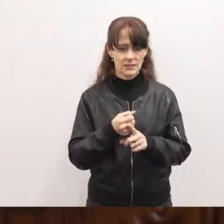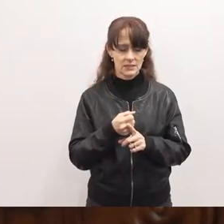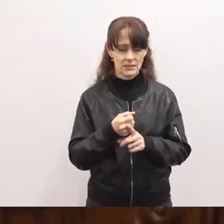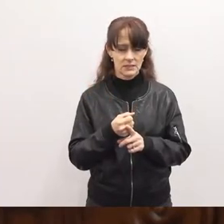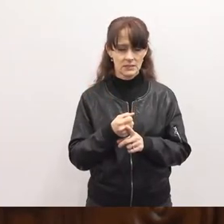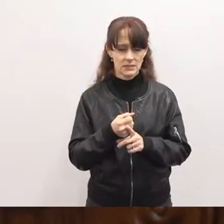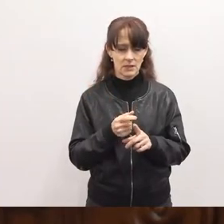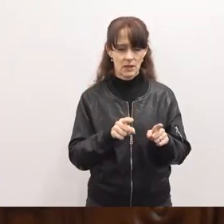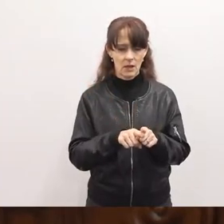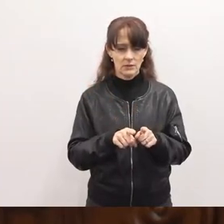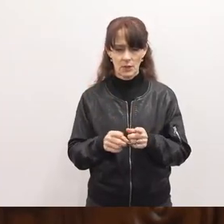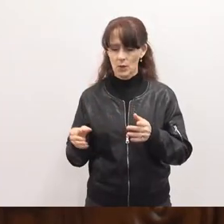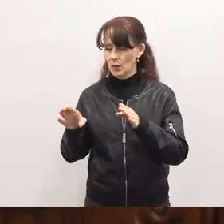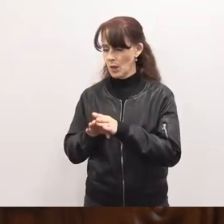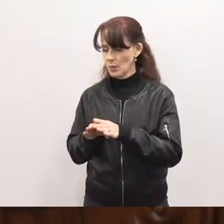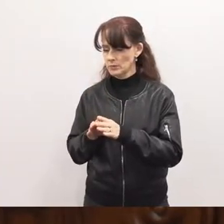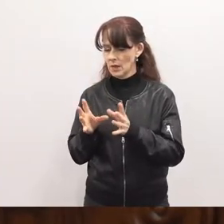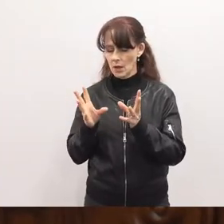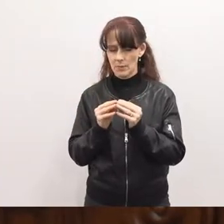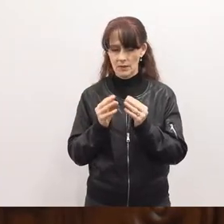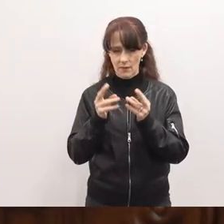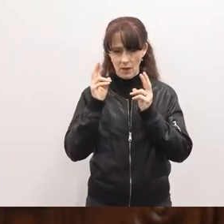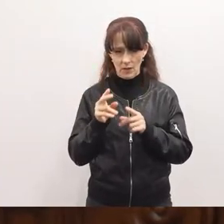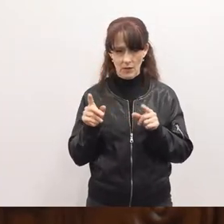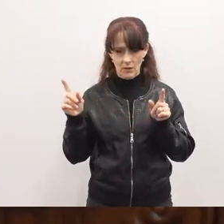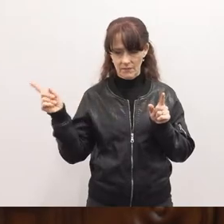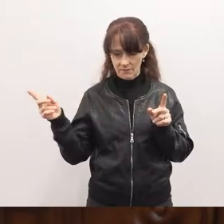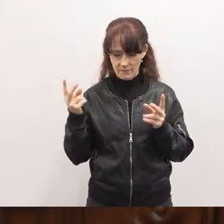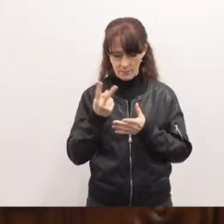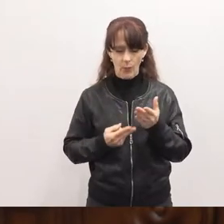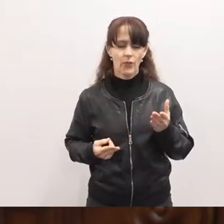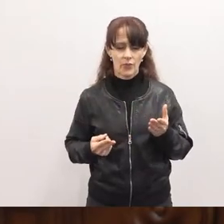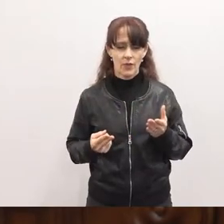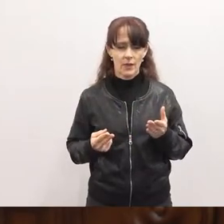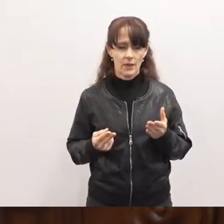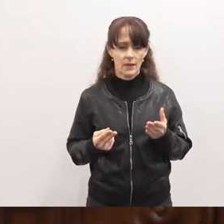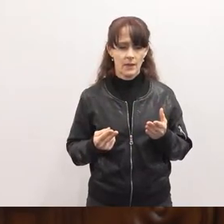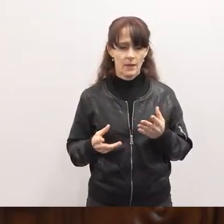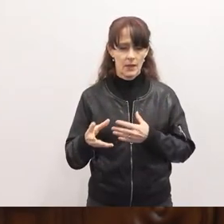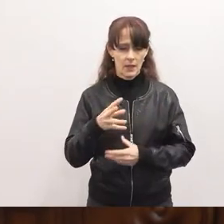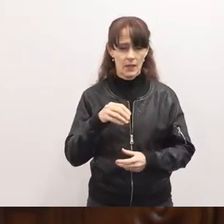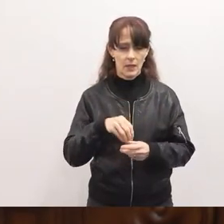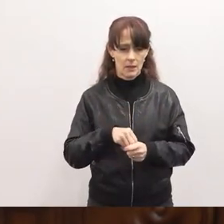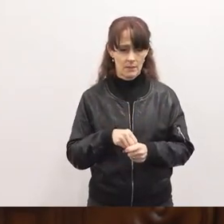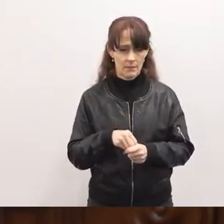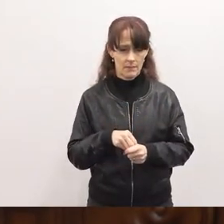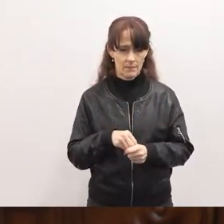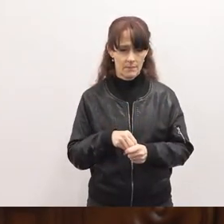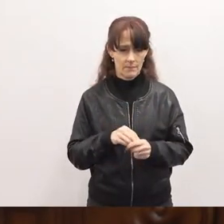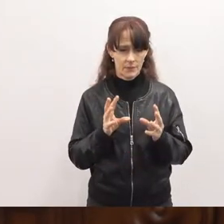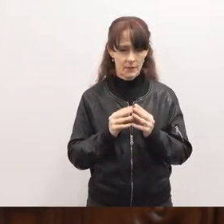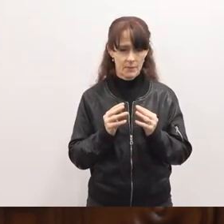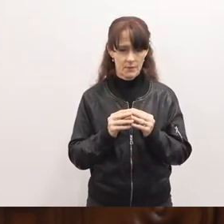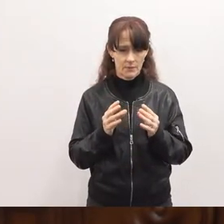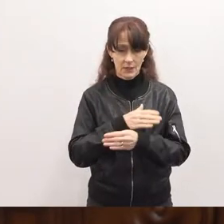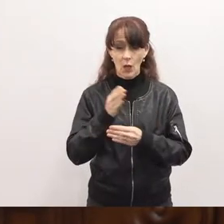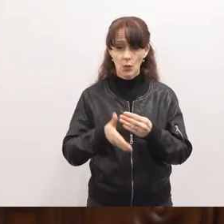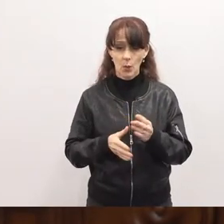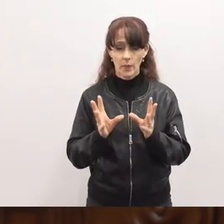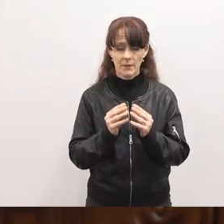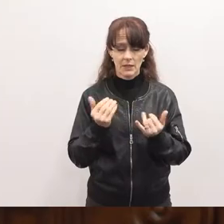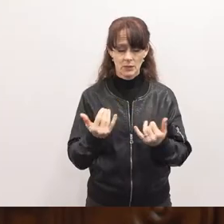like to also close our meeting in honor of him. But this does include the meeting for tonight,